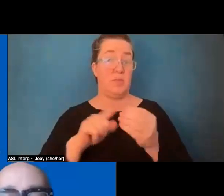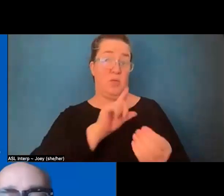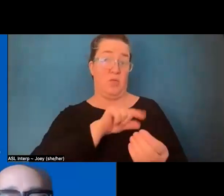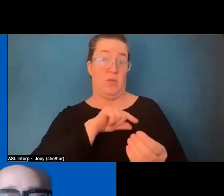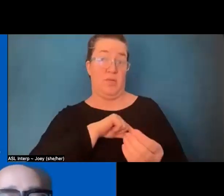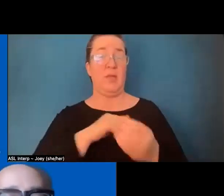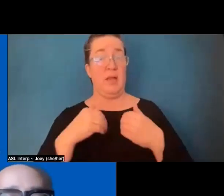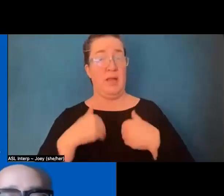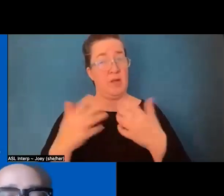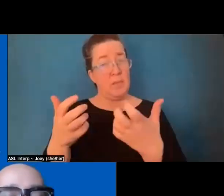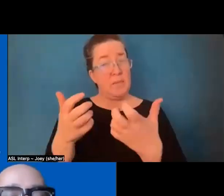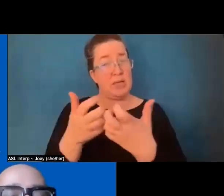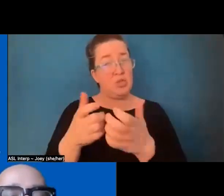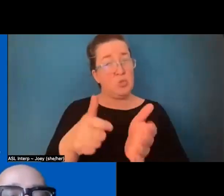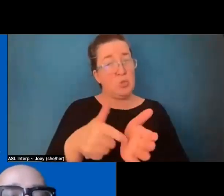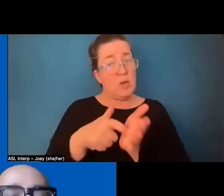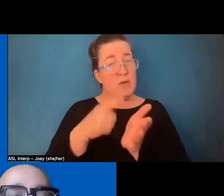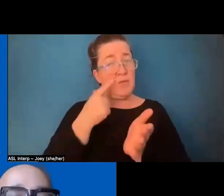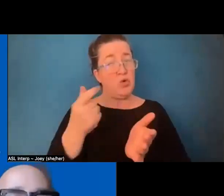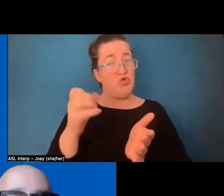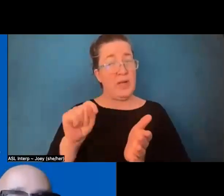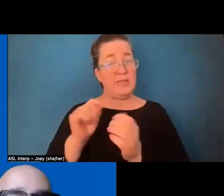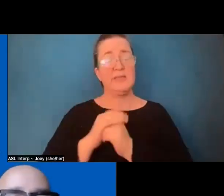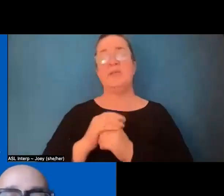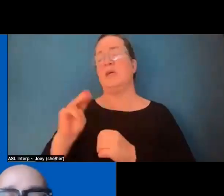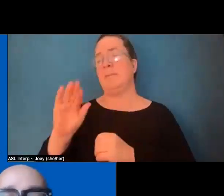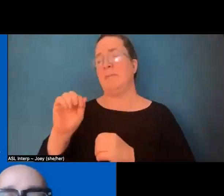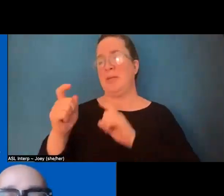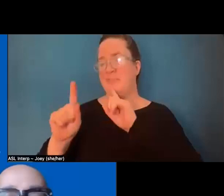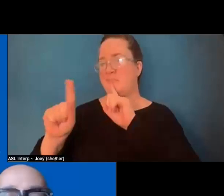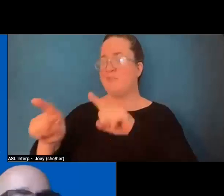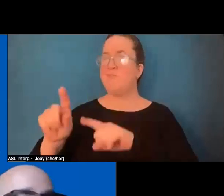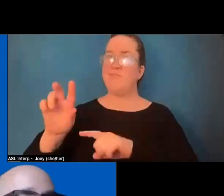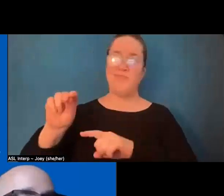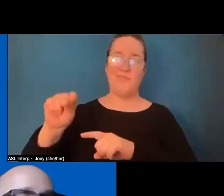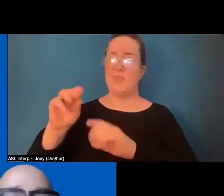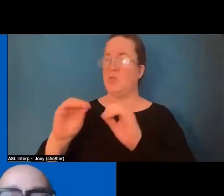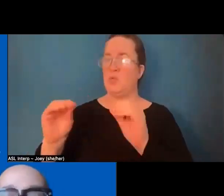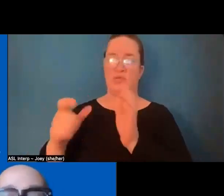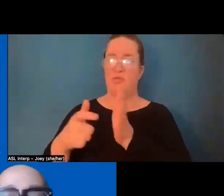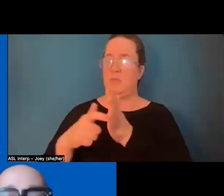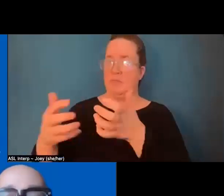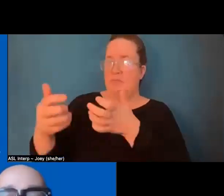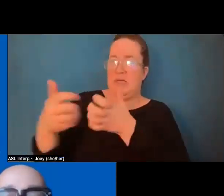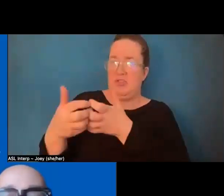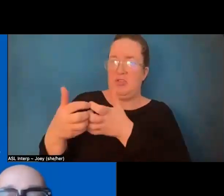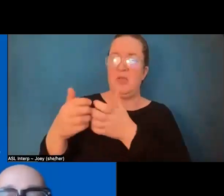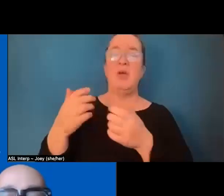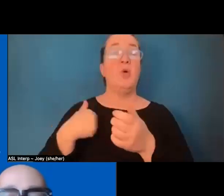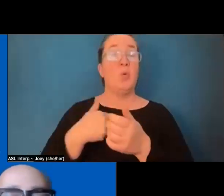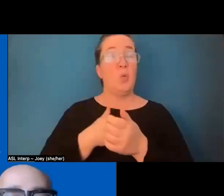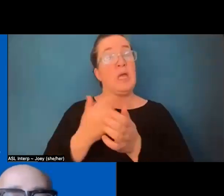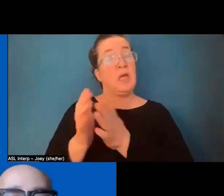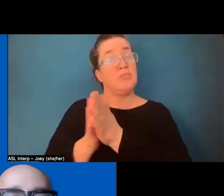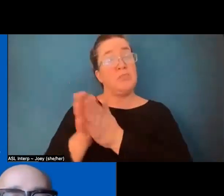grant? So there is not a matching requirement for this grant. We are interested in learning more